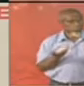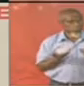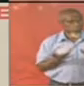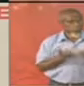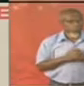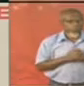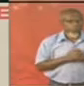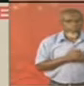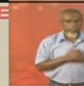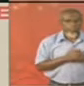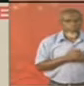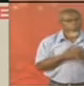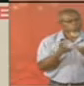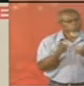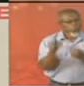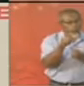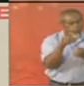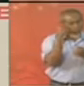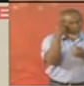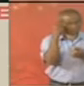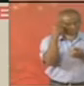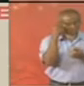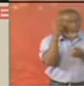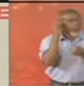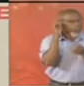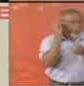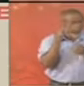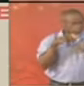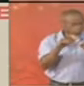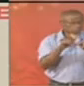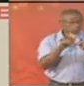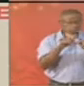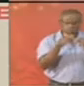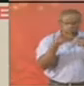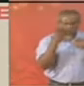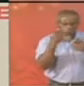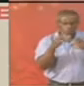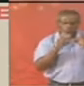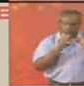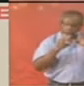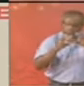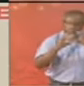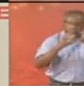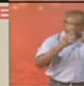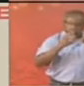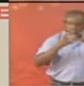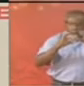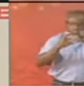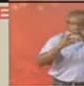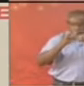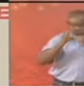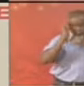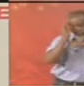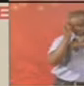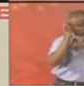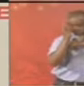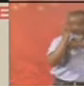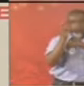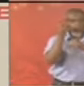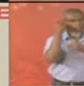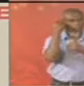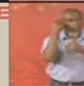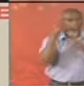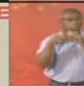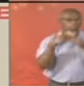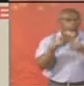get that message out there. So yes, we will look at the communication channels that are available at the health facilities, etc., to give